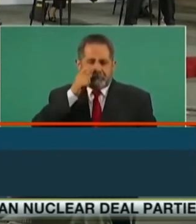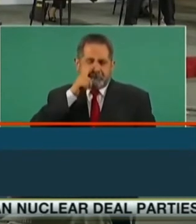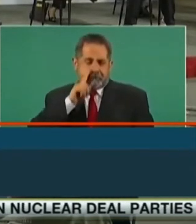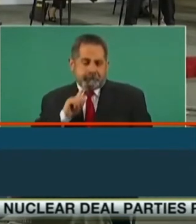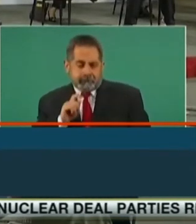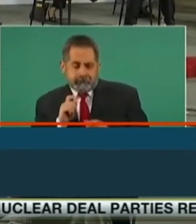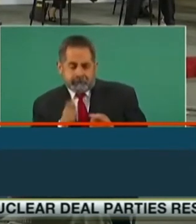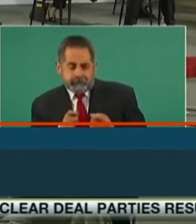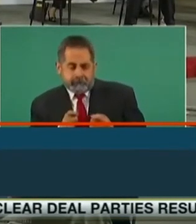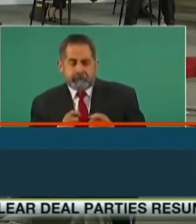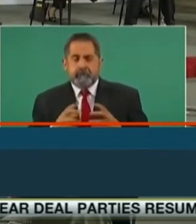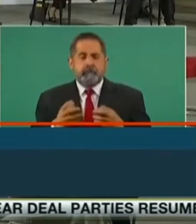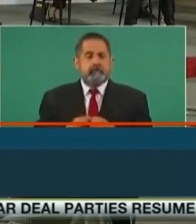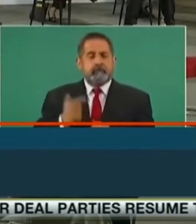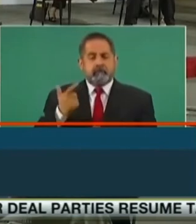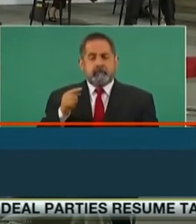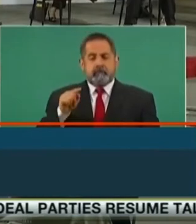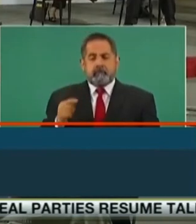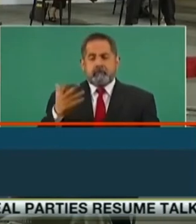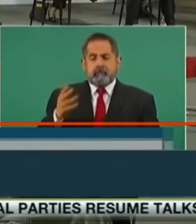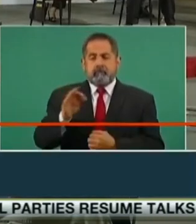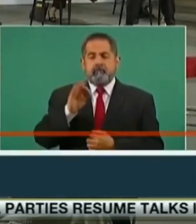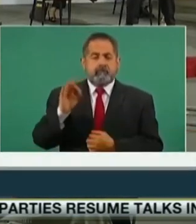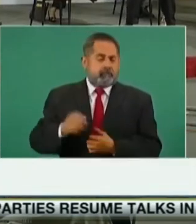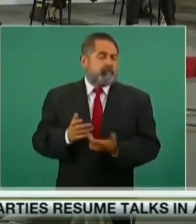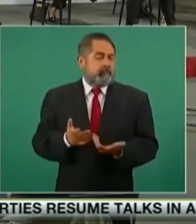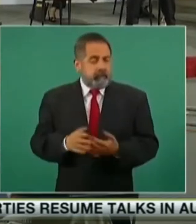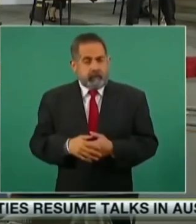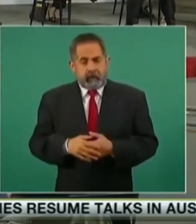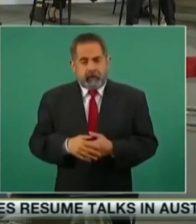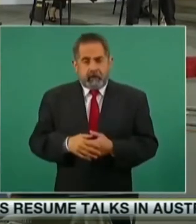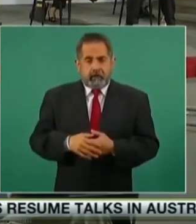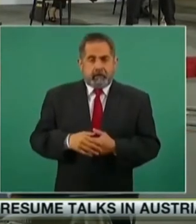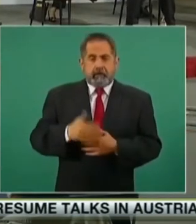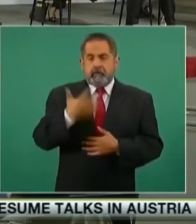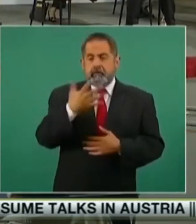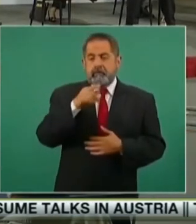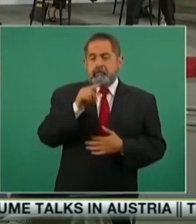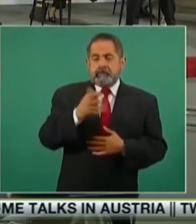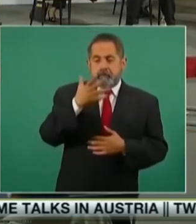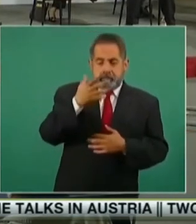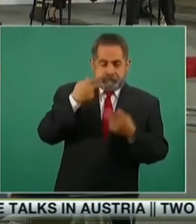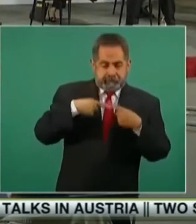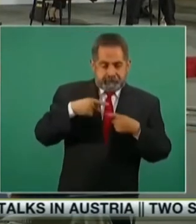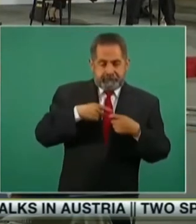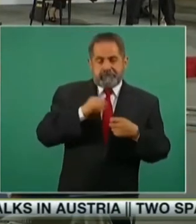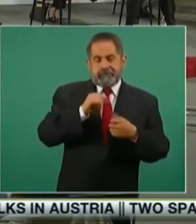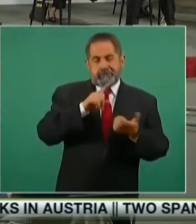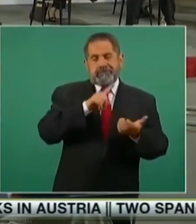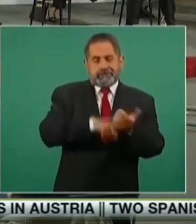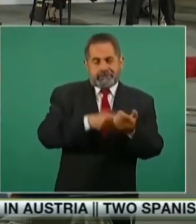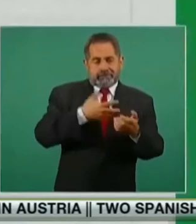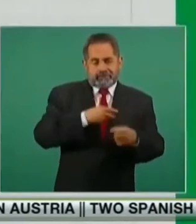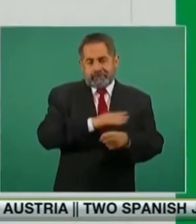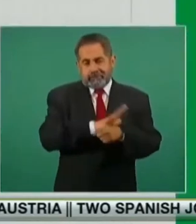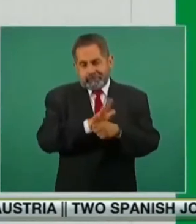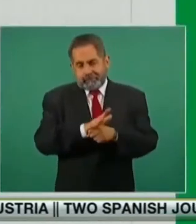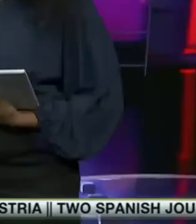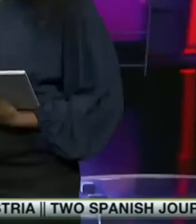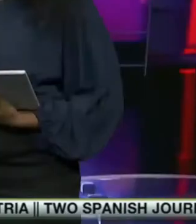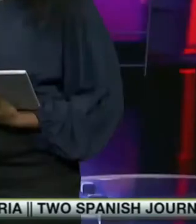at 7.5%. That is, 7.5 are positive, the lowest number since the pandemic began.